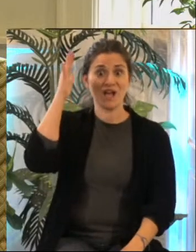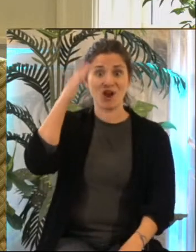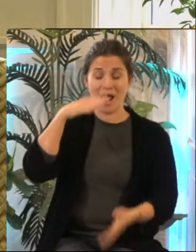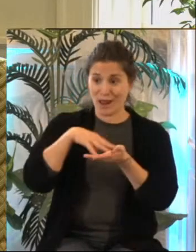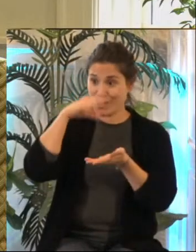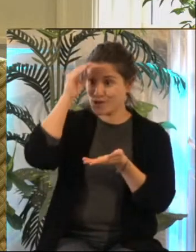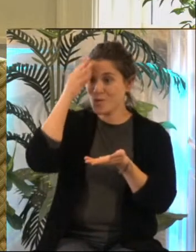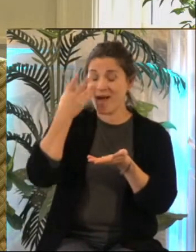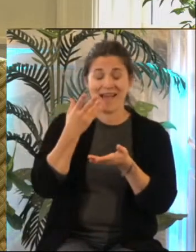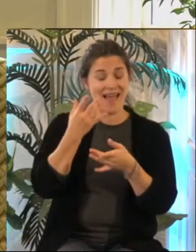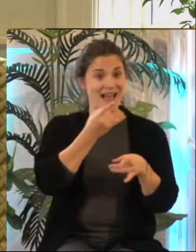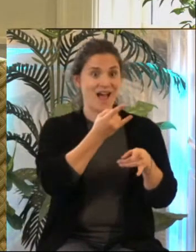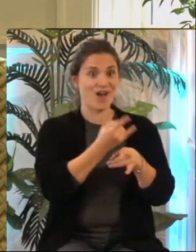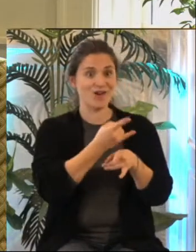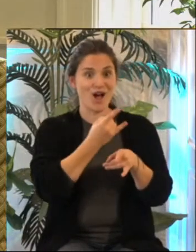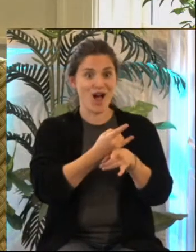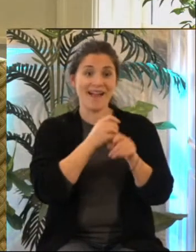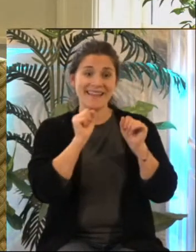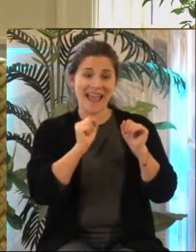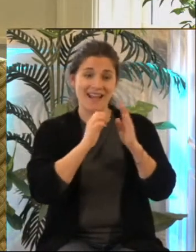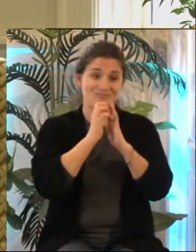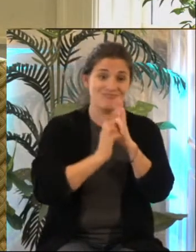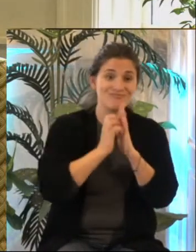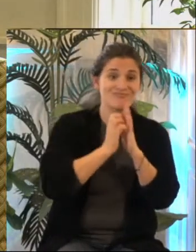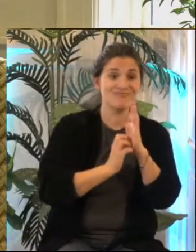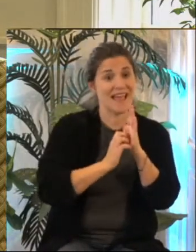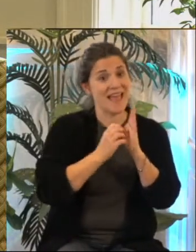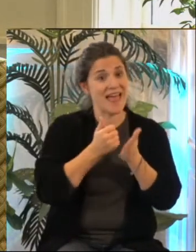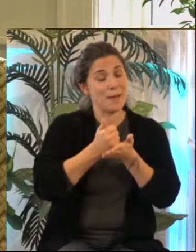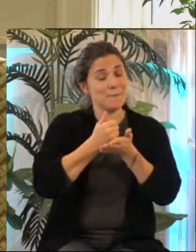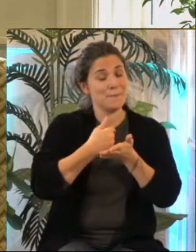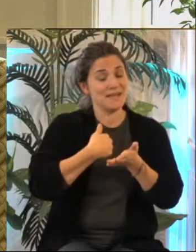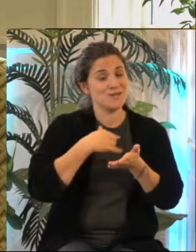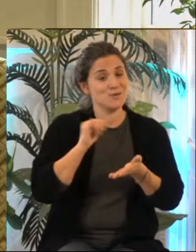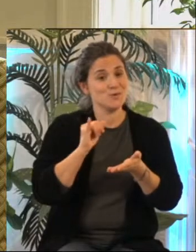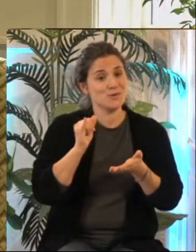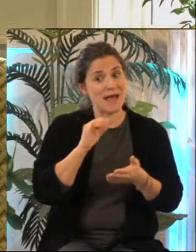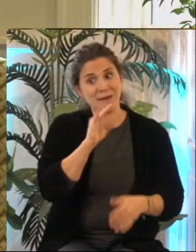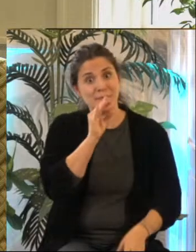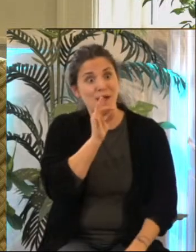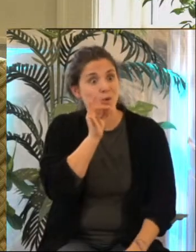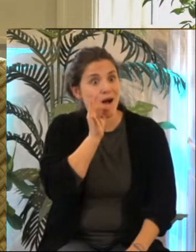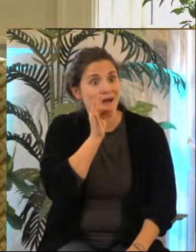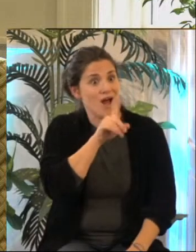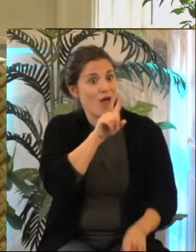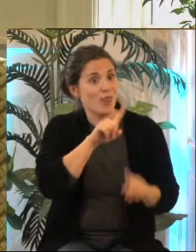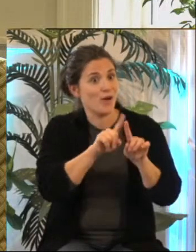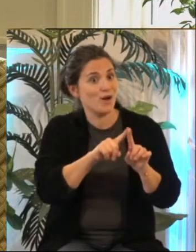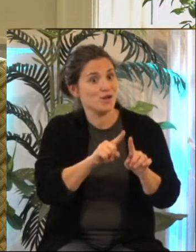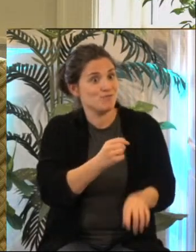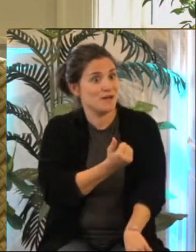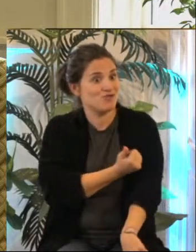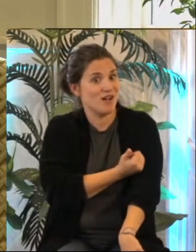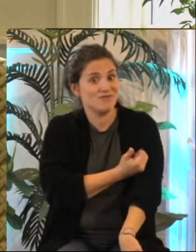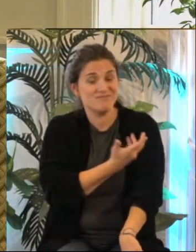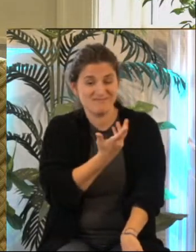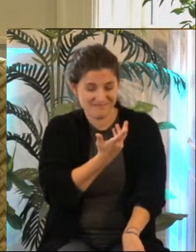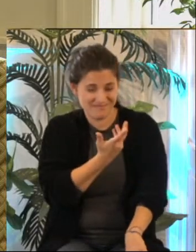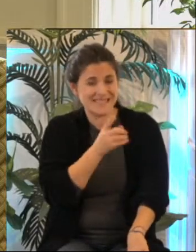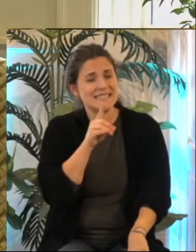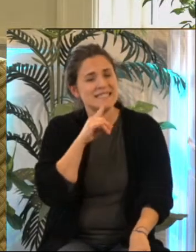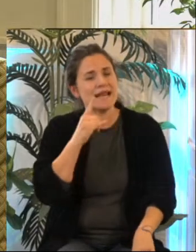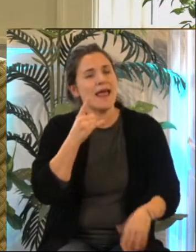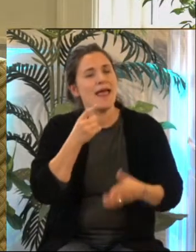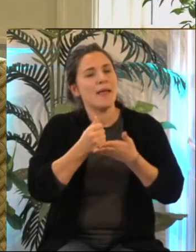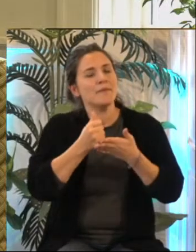thing, and marijuana and lots of other substances. They soothed me. And